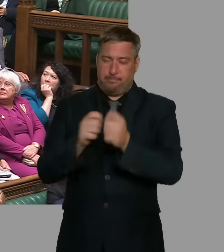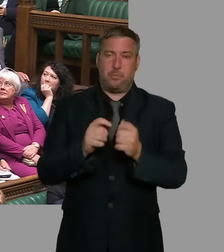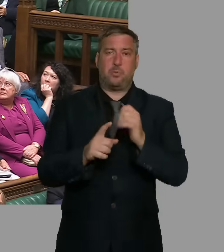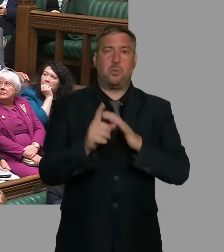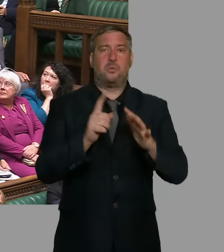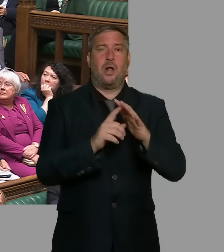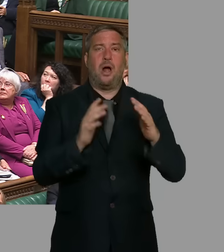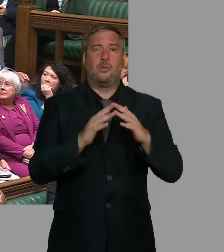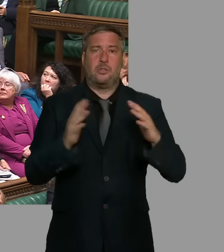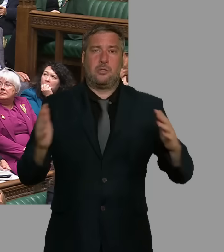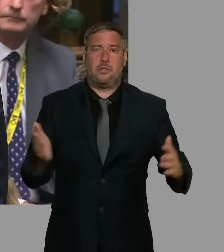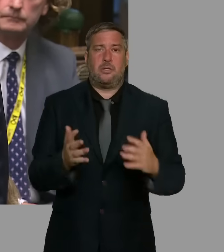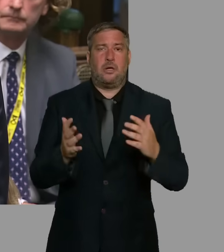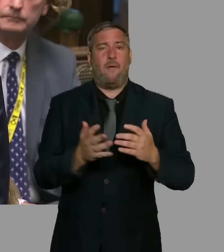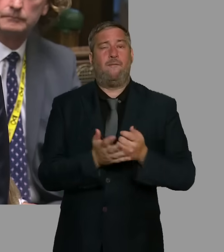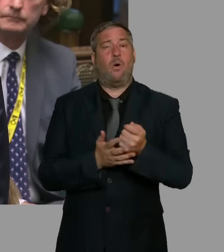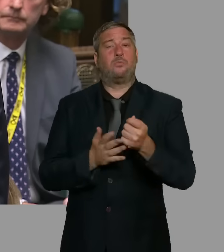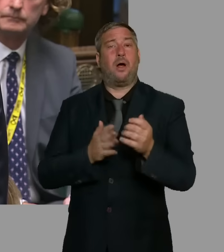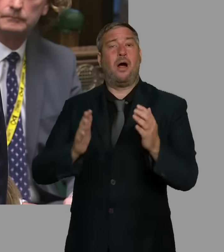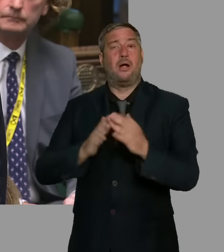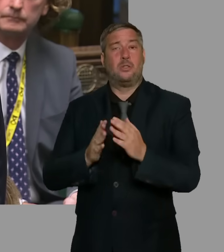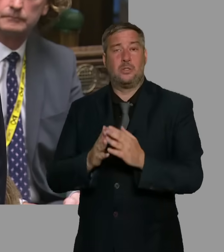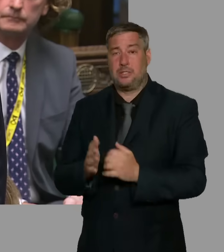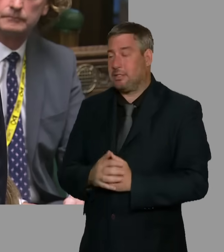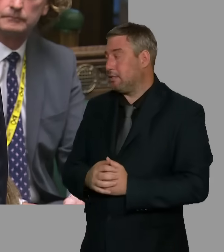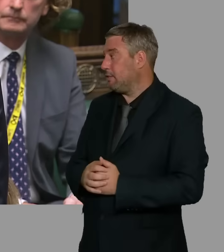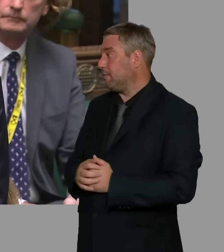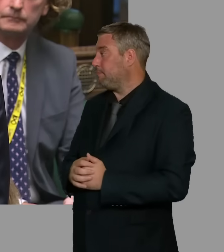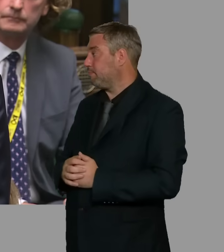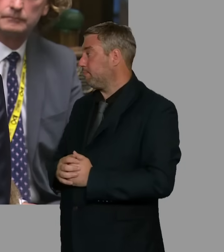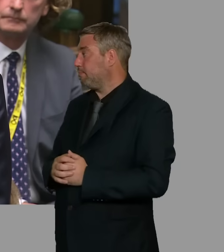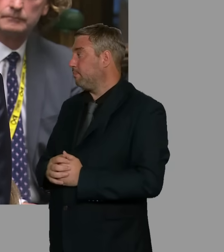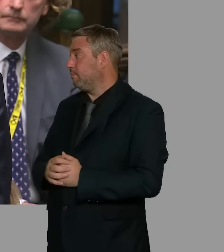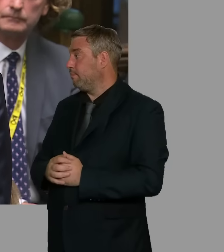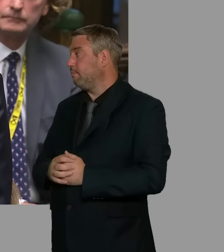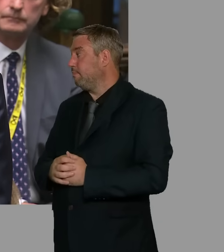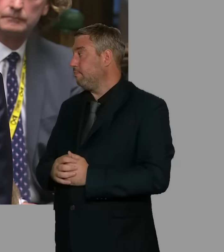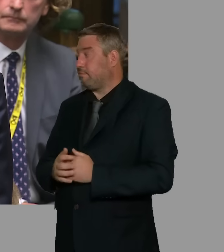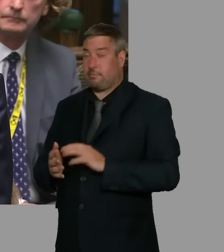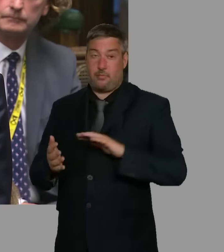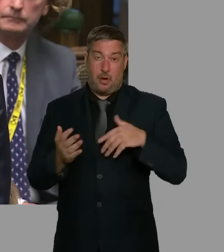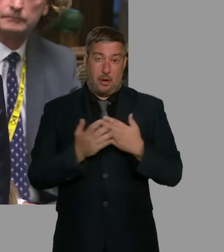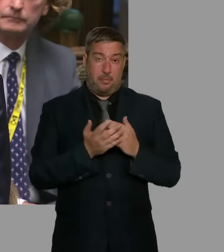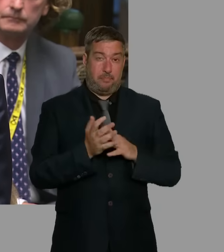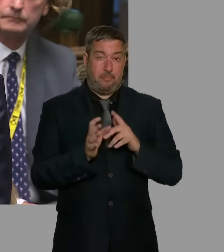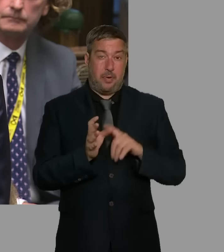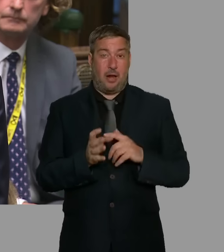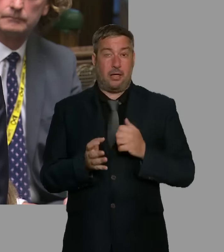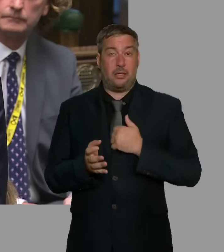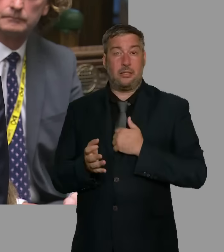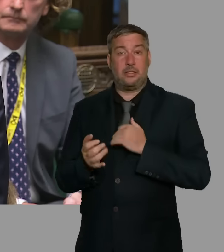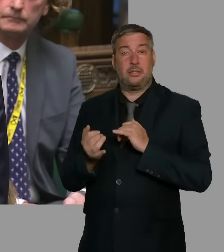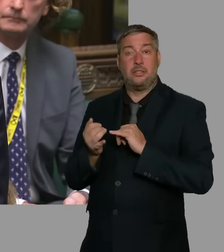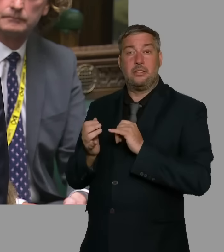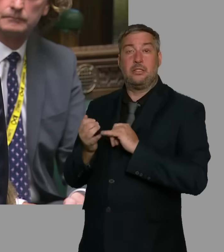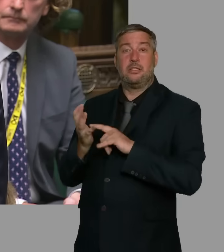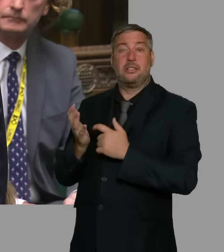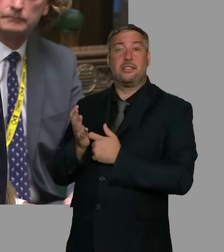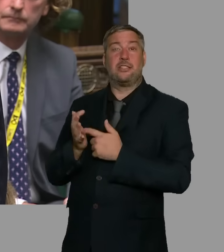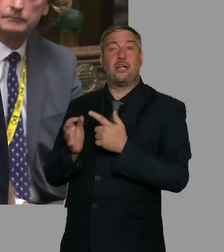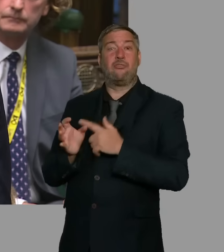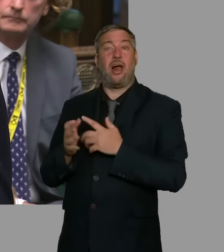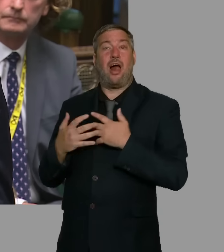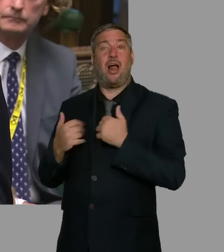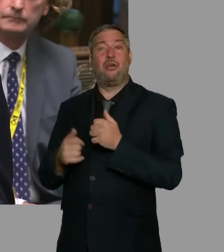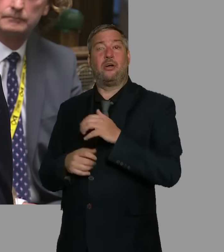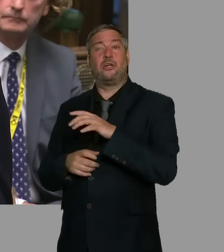after a criminal gang in London cloned her number plate and went on a rampage through the capital. In an age of increasingly sophisticated digital